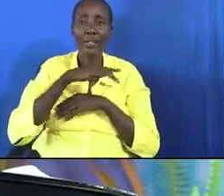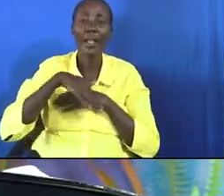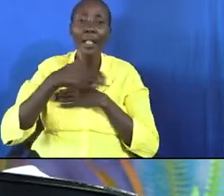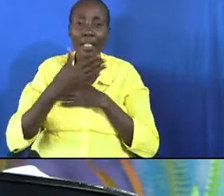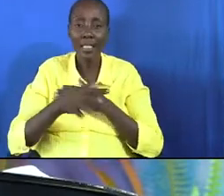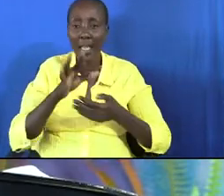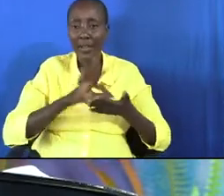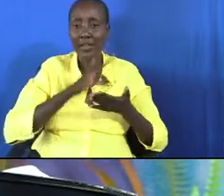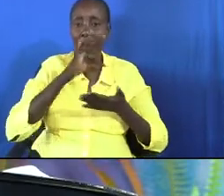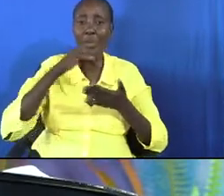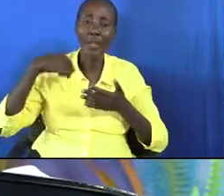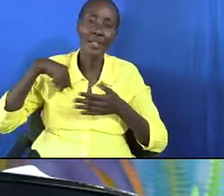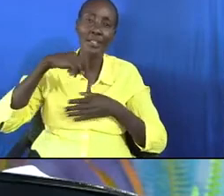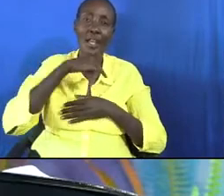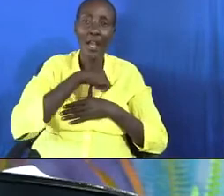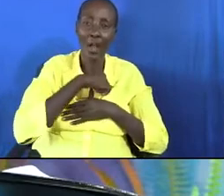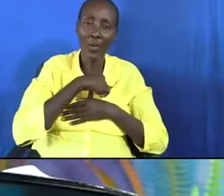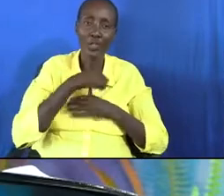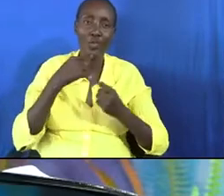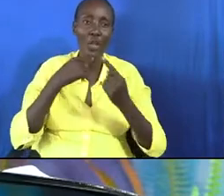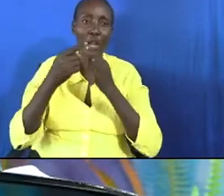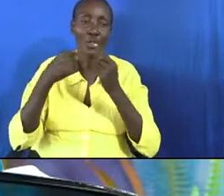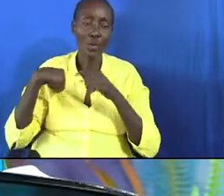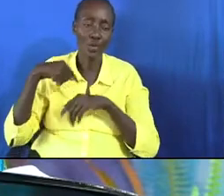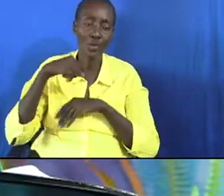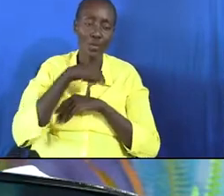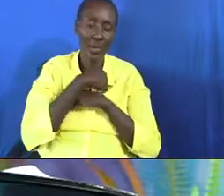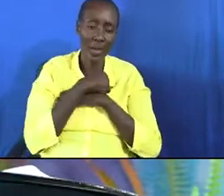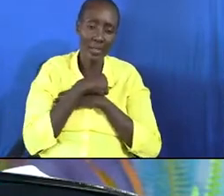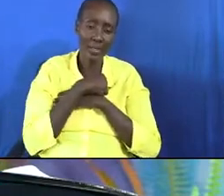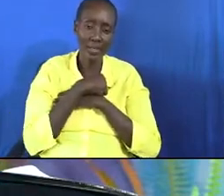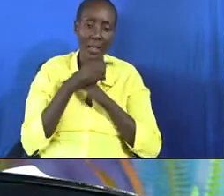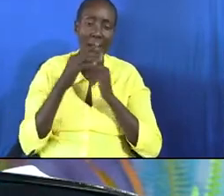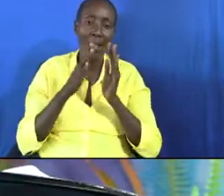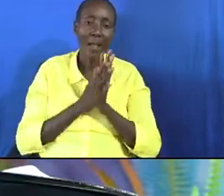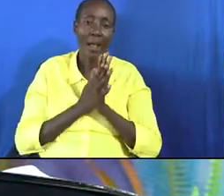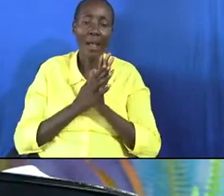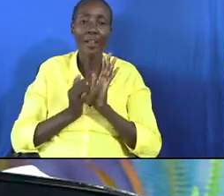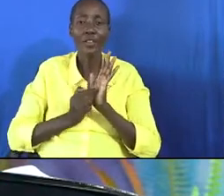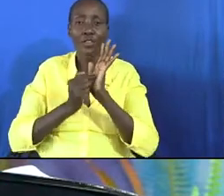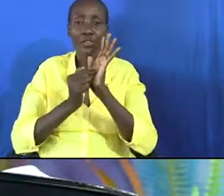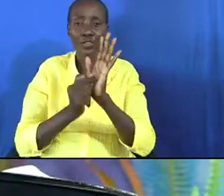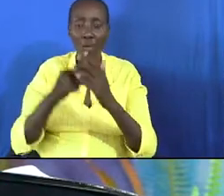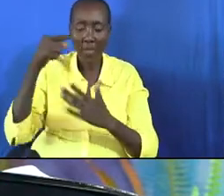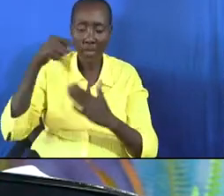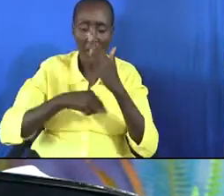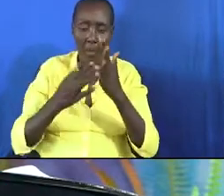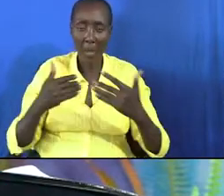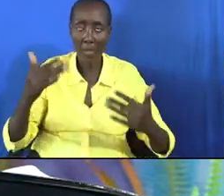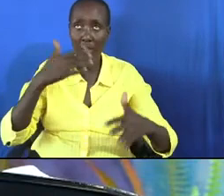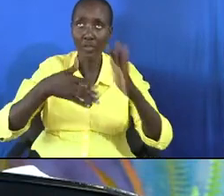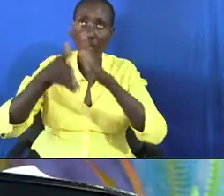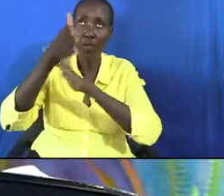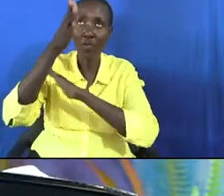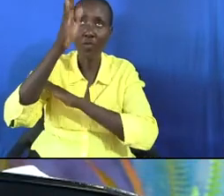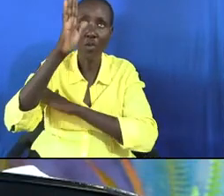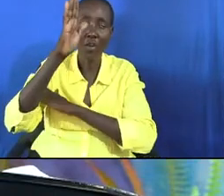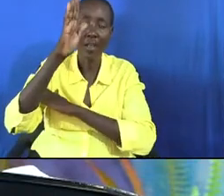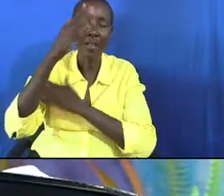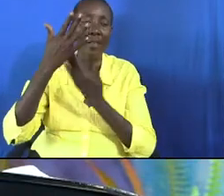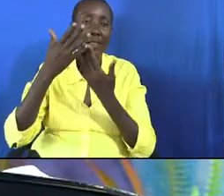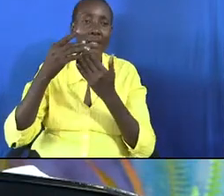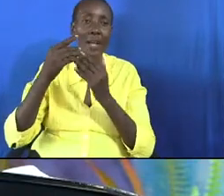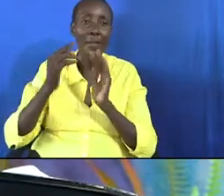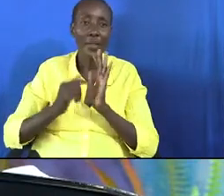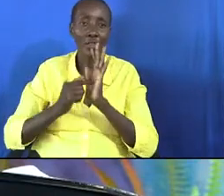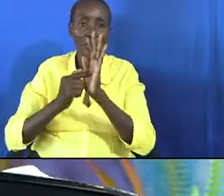our spirit will speak to us and reveal those deep things of God that have been